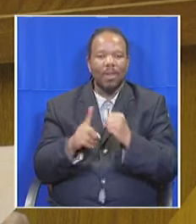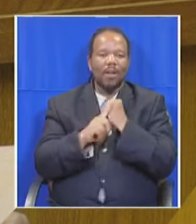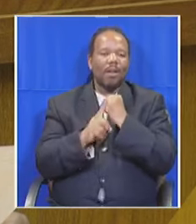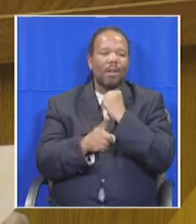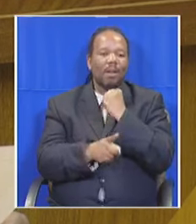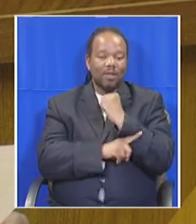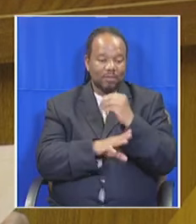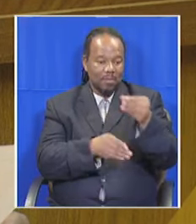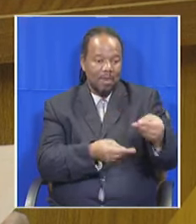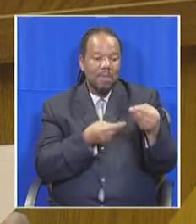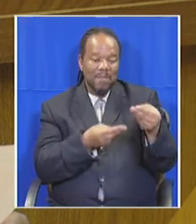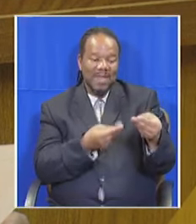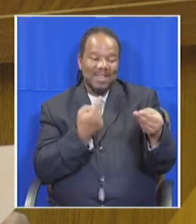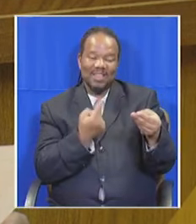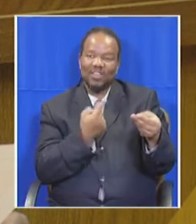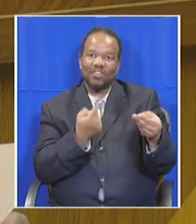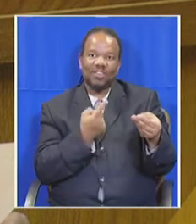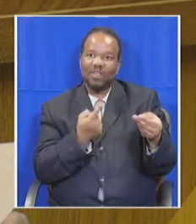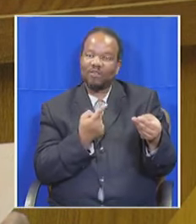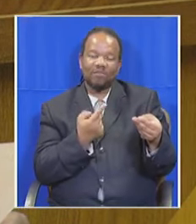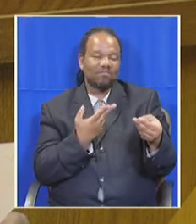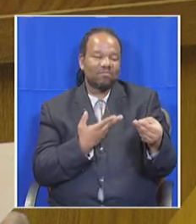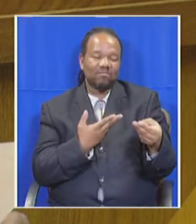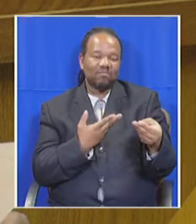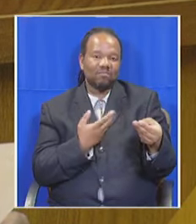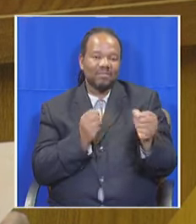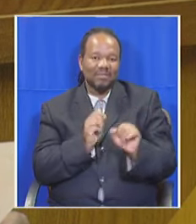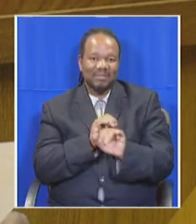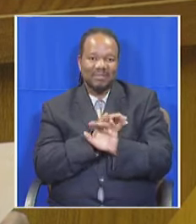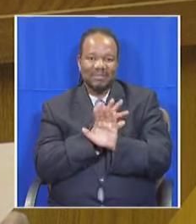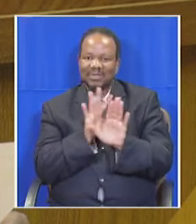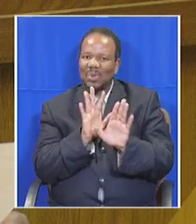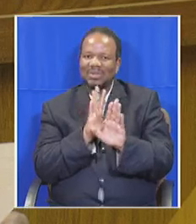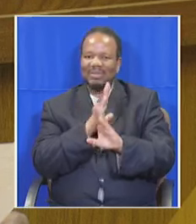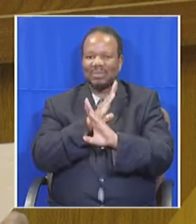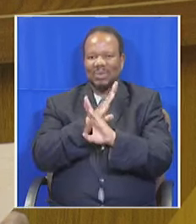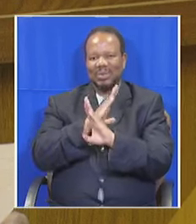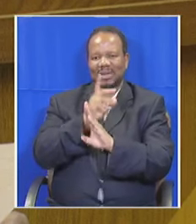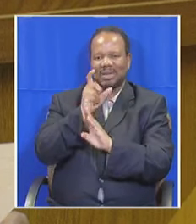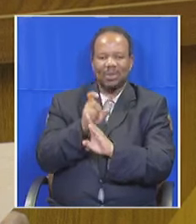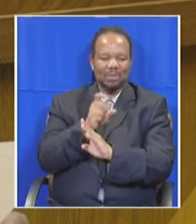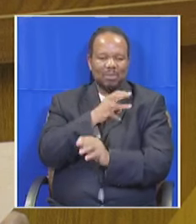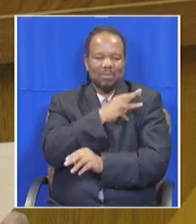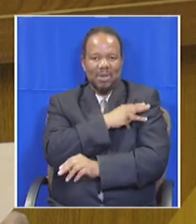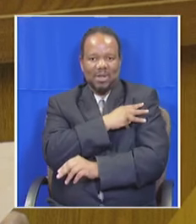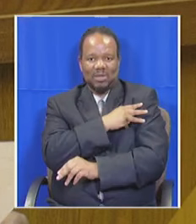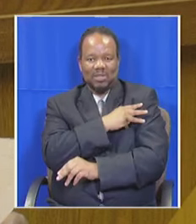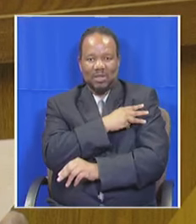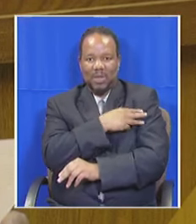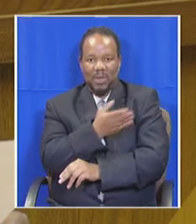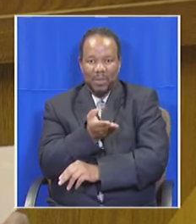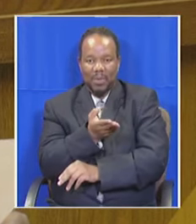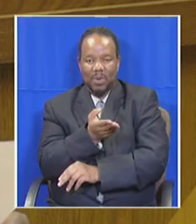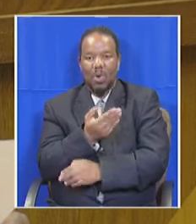itself is defeating in that it explicitly offers no protection to employees who make claims